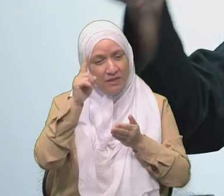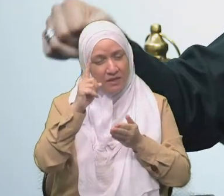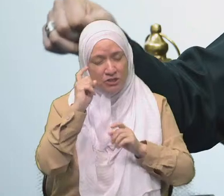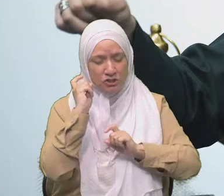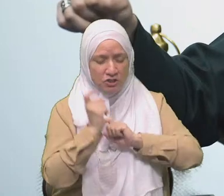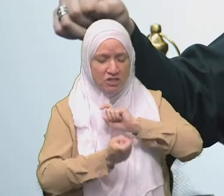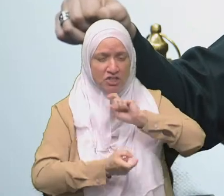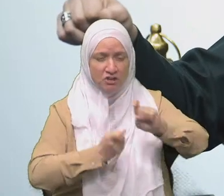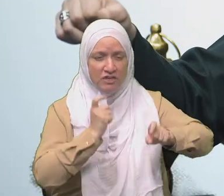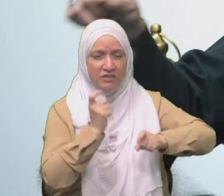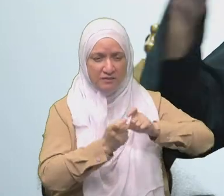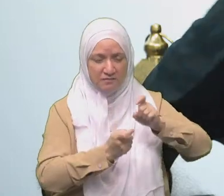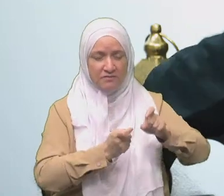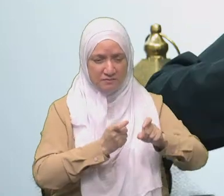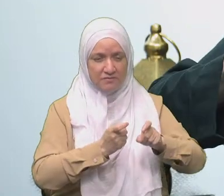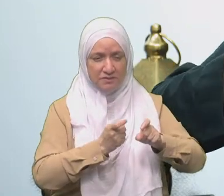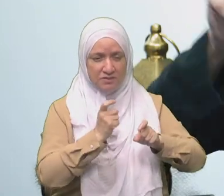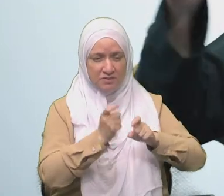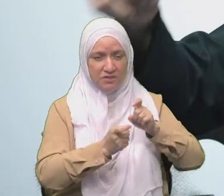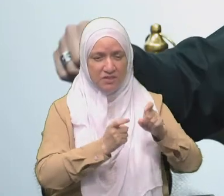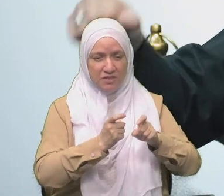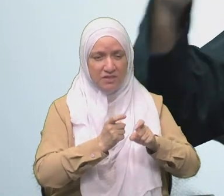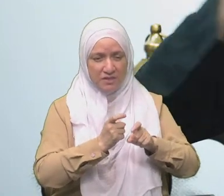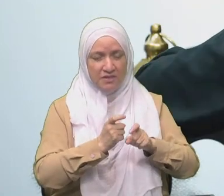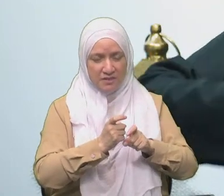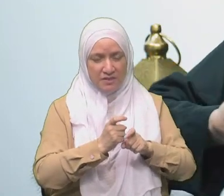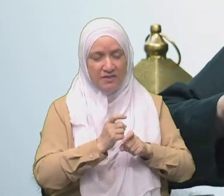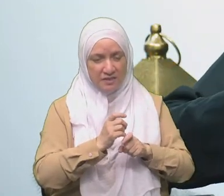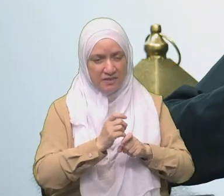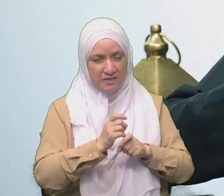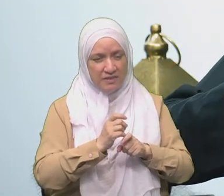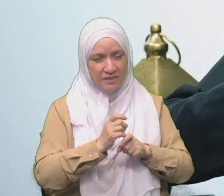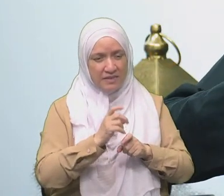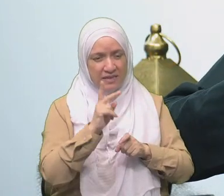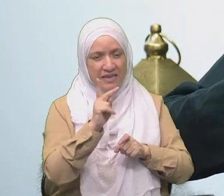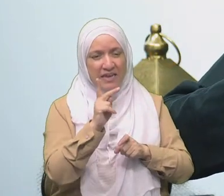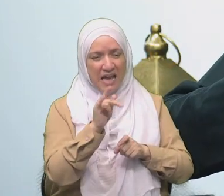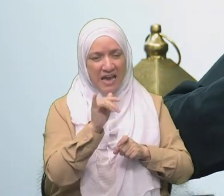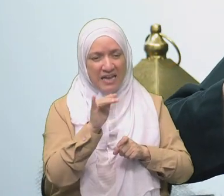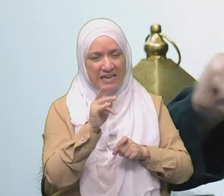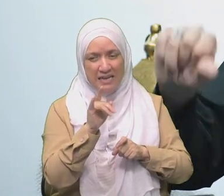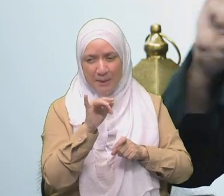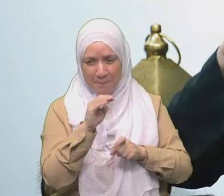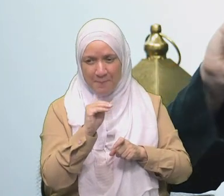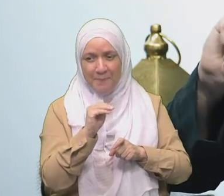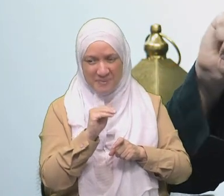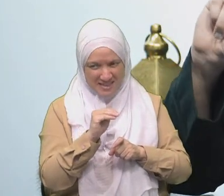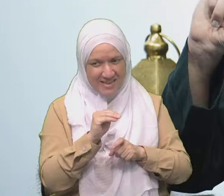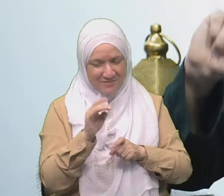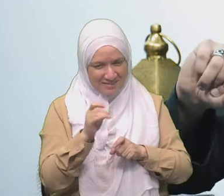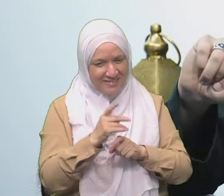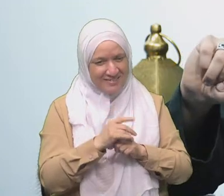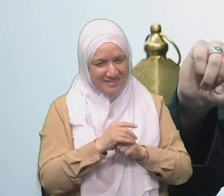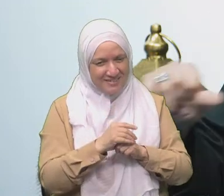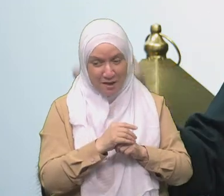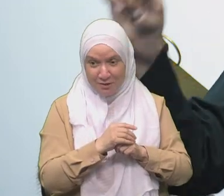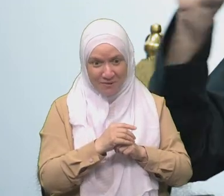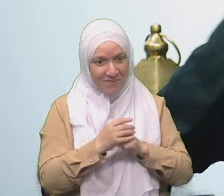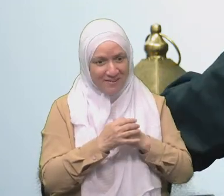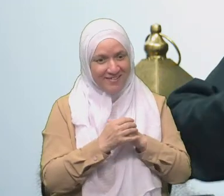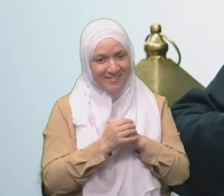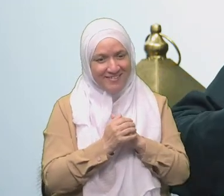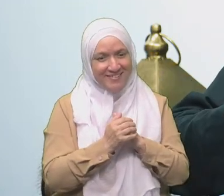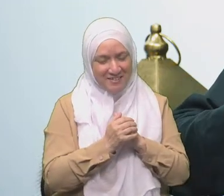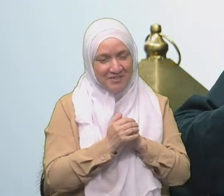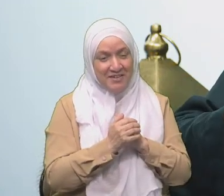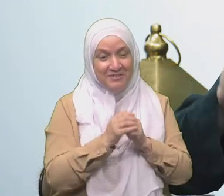he's forgiving of your sin and he's generous despite your sin. So not only are you asking Allah for forgiveness, you're asking Allah